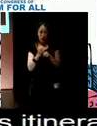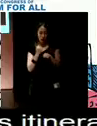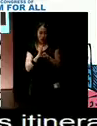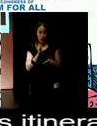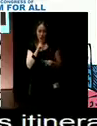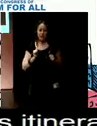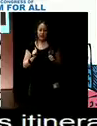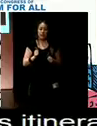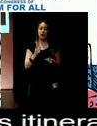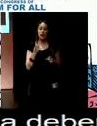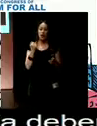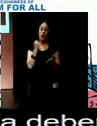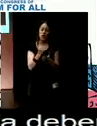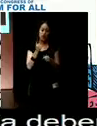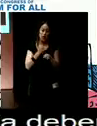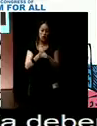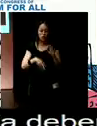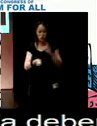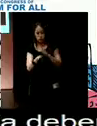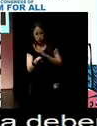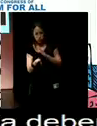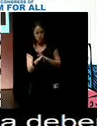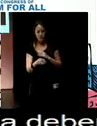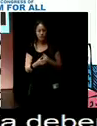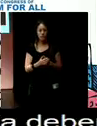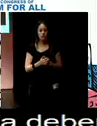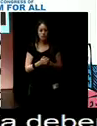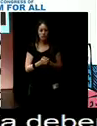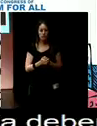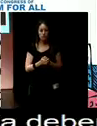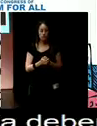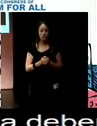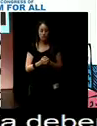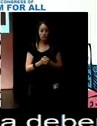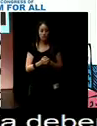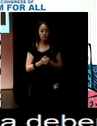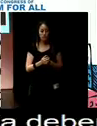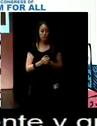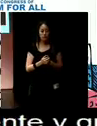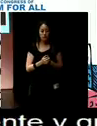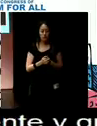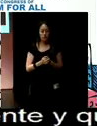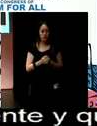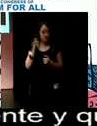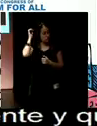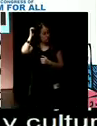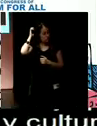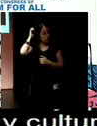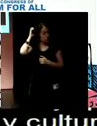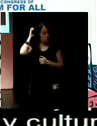We are just at the beginning of it, and it's a big social and cultural potential. In the